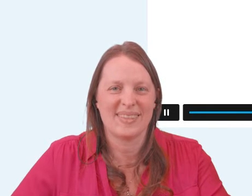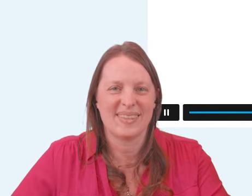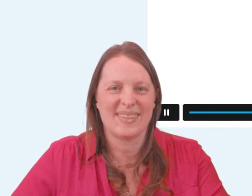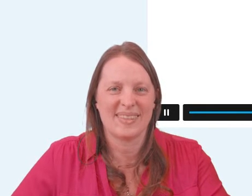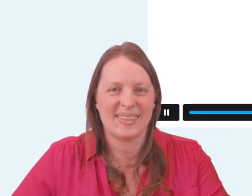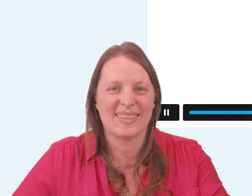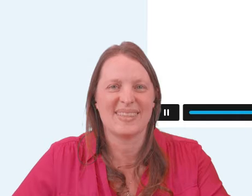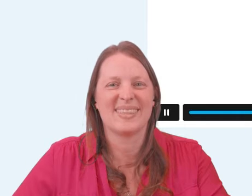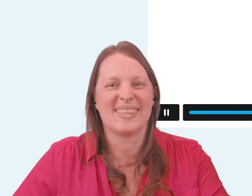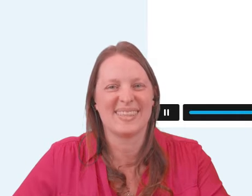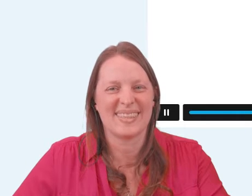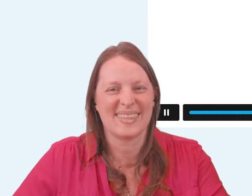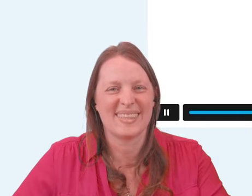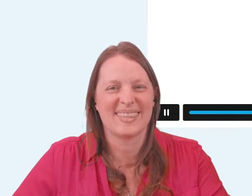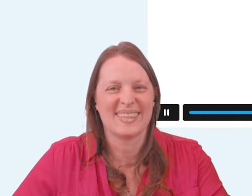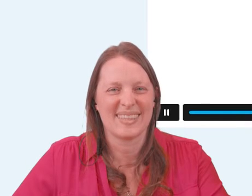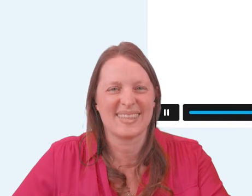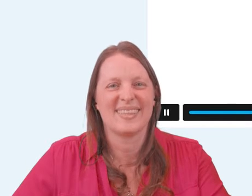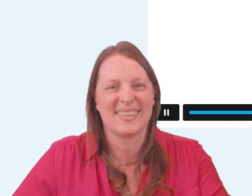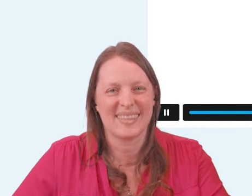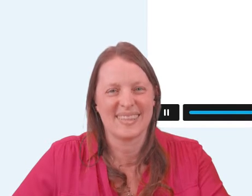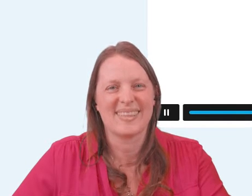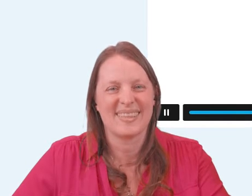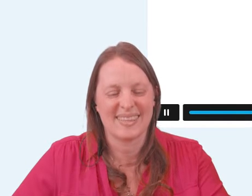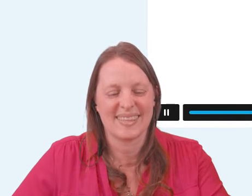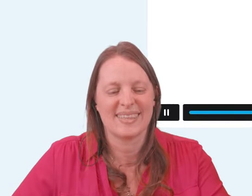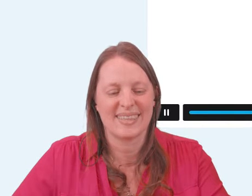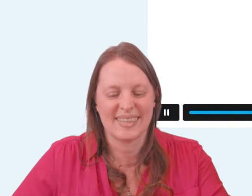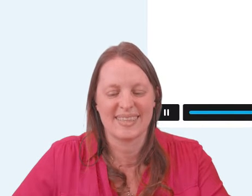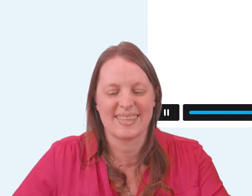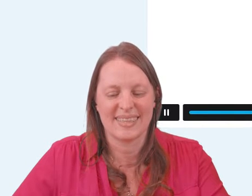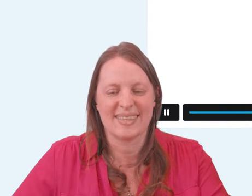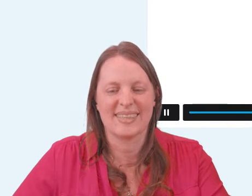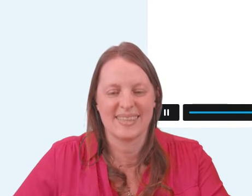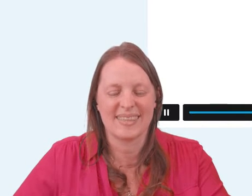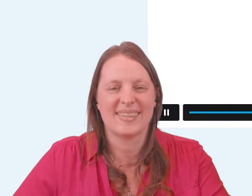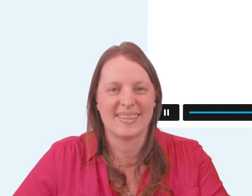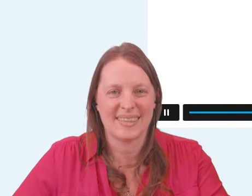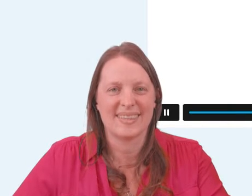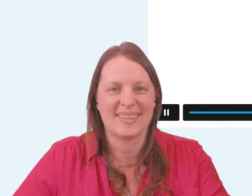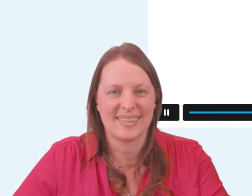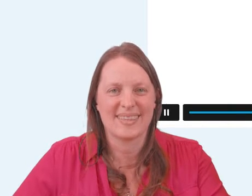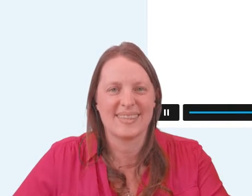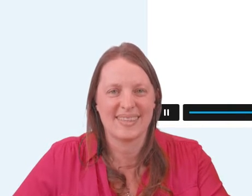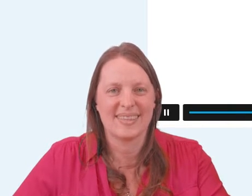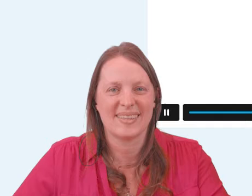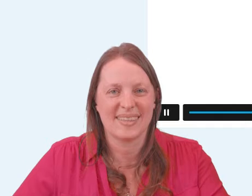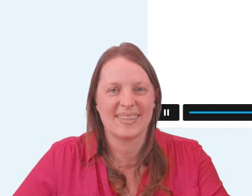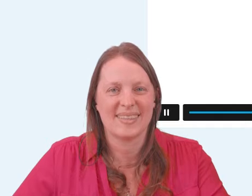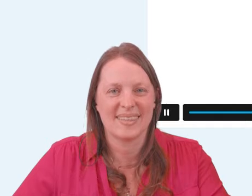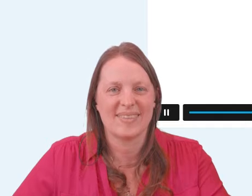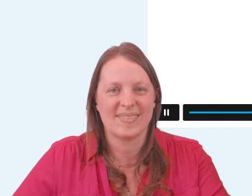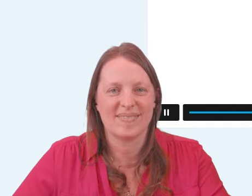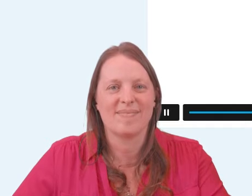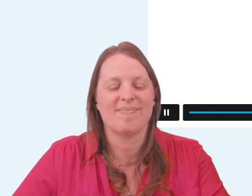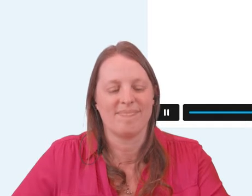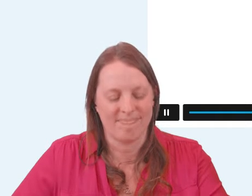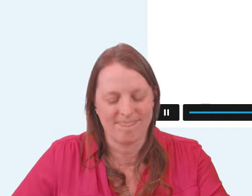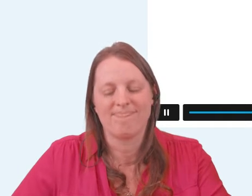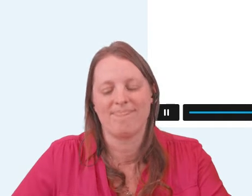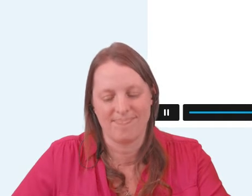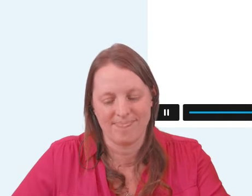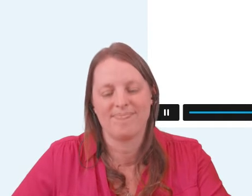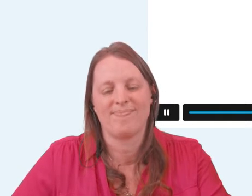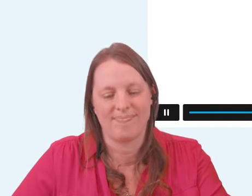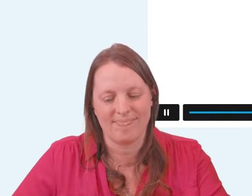during the diagnosis, the Bowling test and the roll test, because in the maneuver it's difficult.